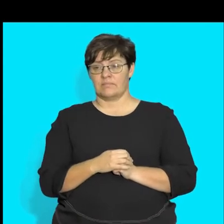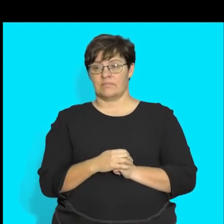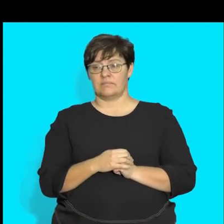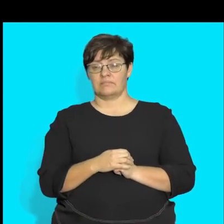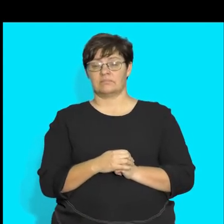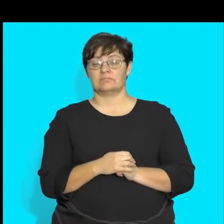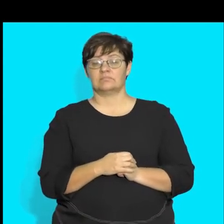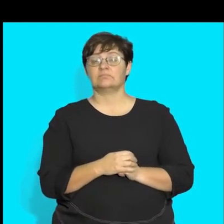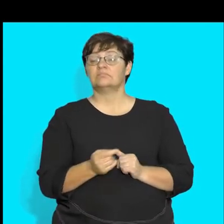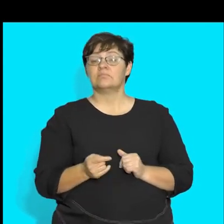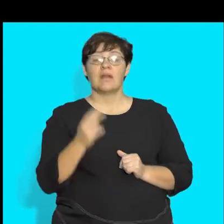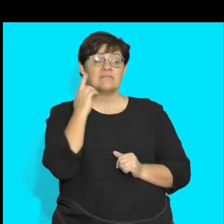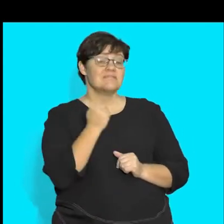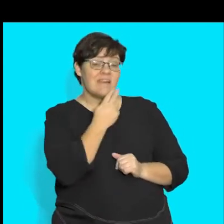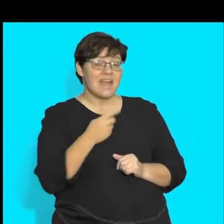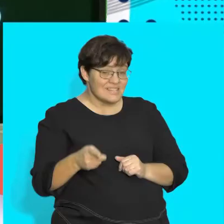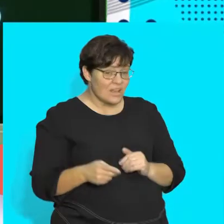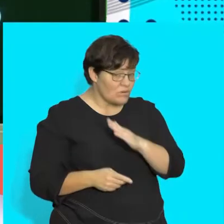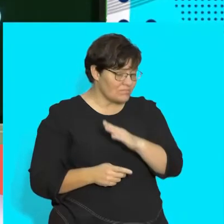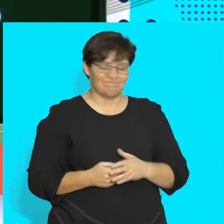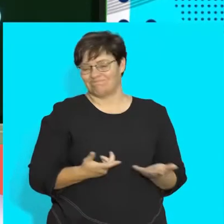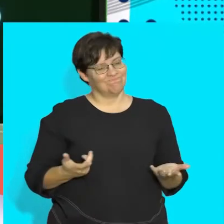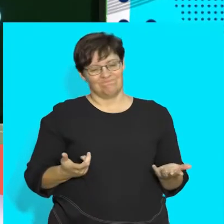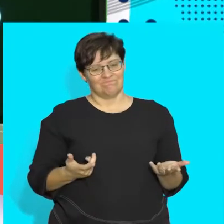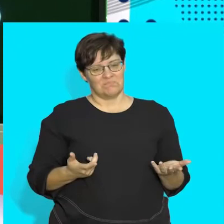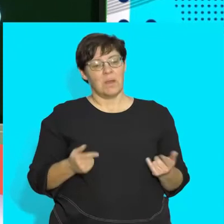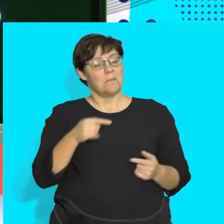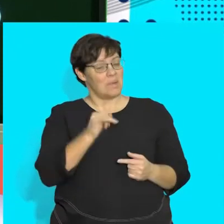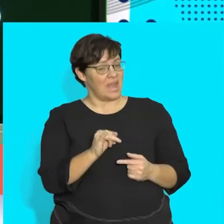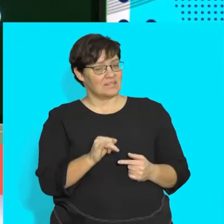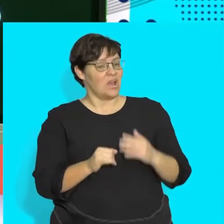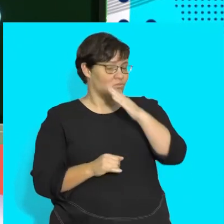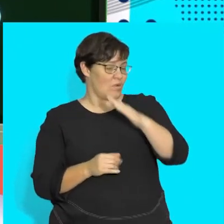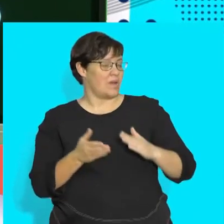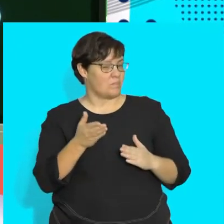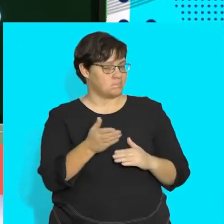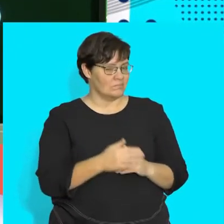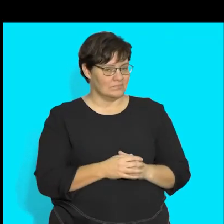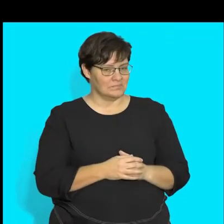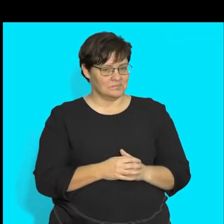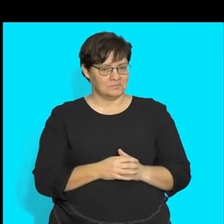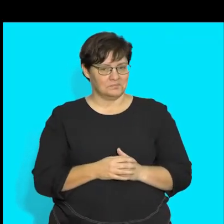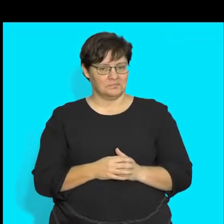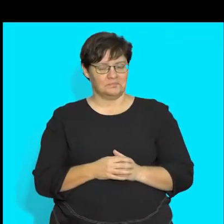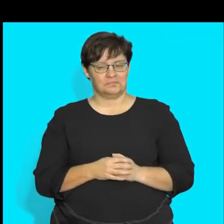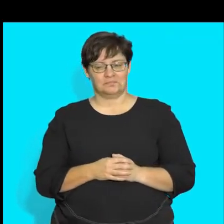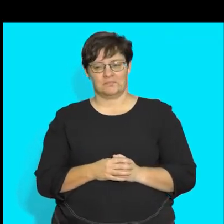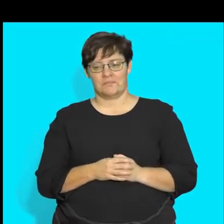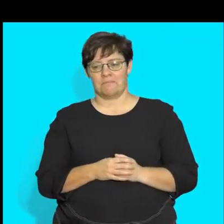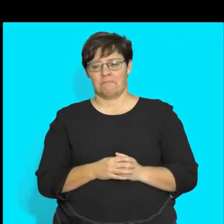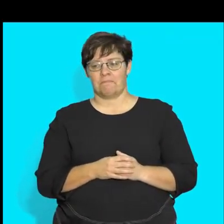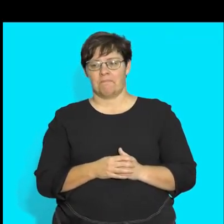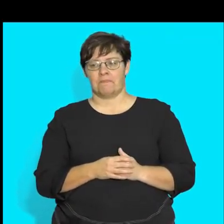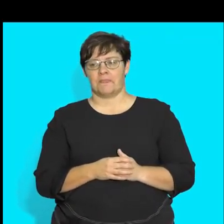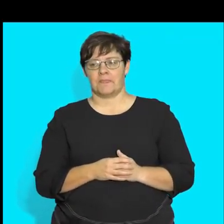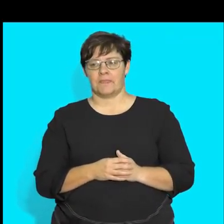that a nice gradient? No, it isn't, but it is a gradient. Wonderful. All right. Now,